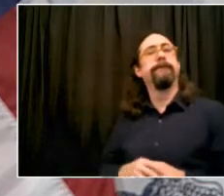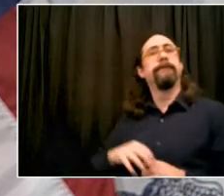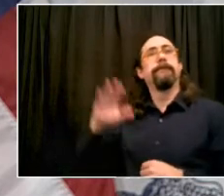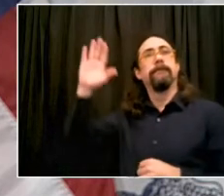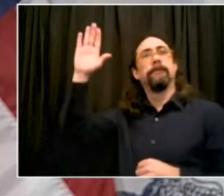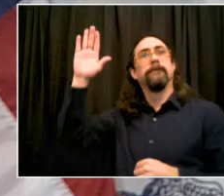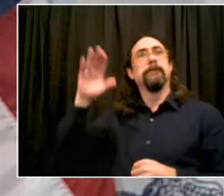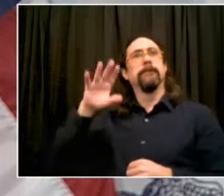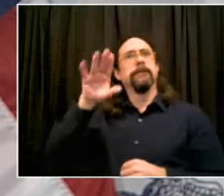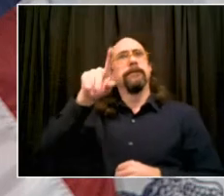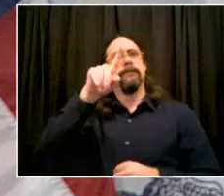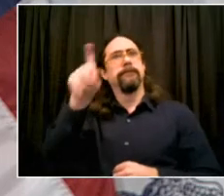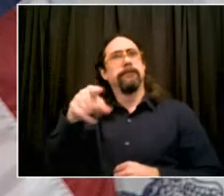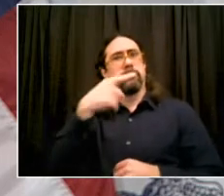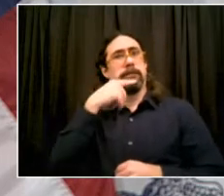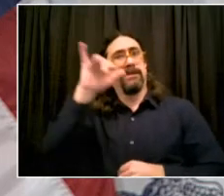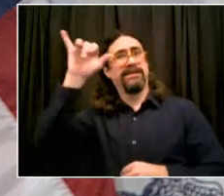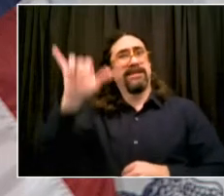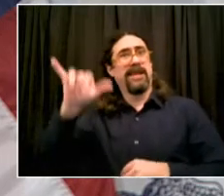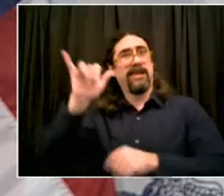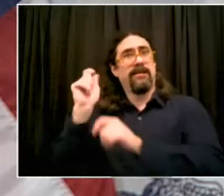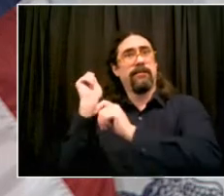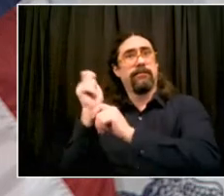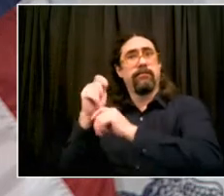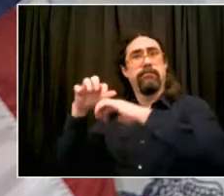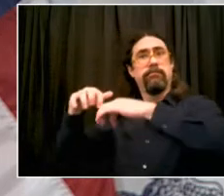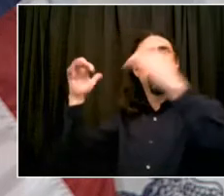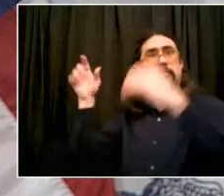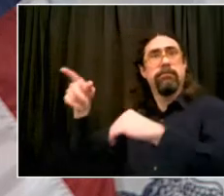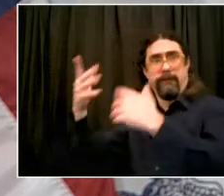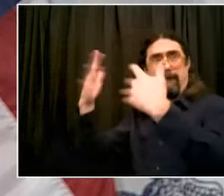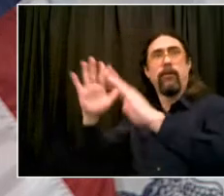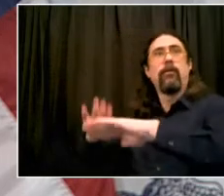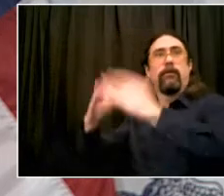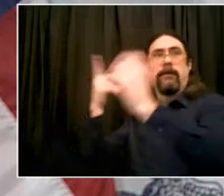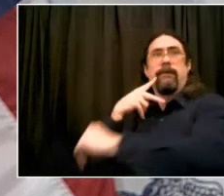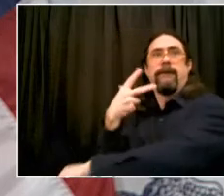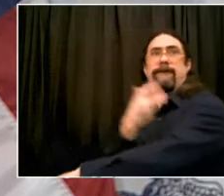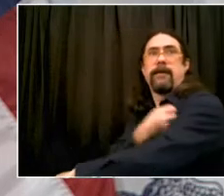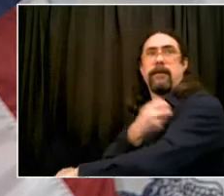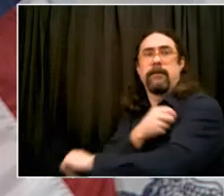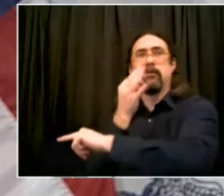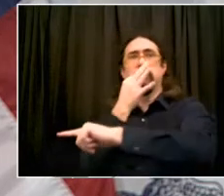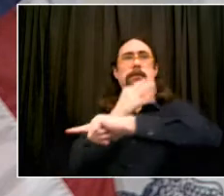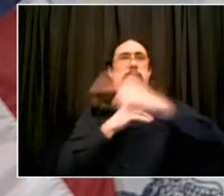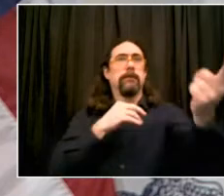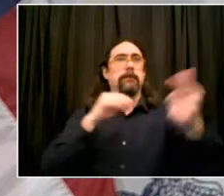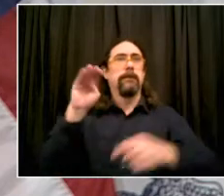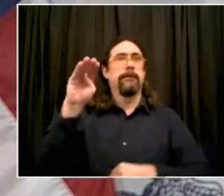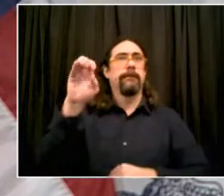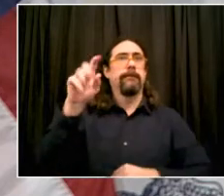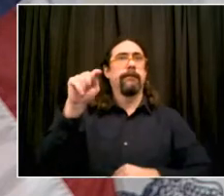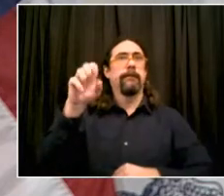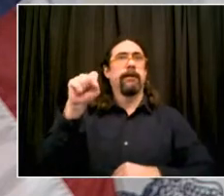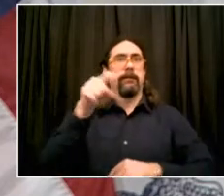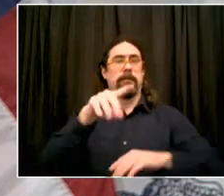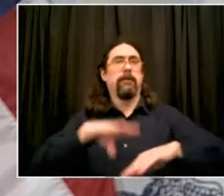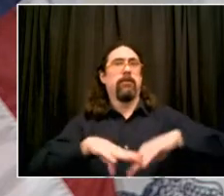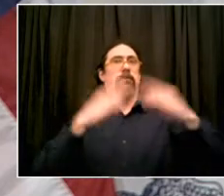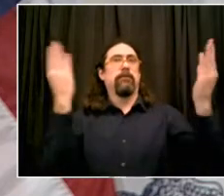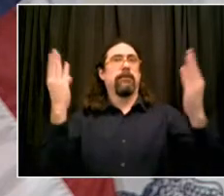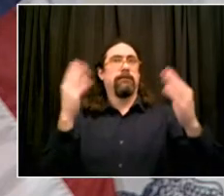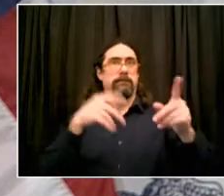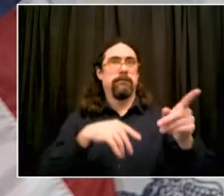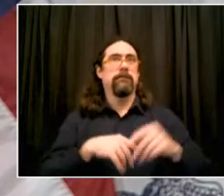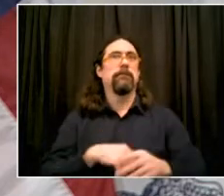going to be announcing the schedule there. It's the same underlying problem. We would have been up and running already if we had supply. And it's